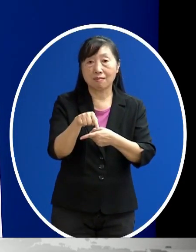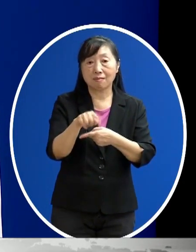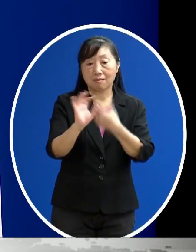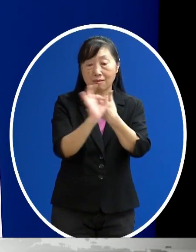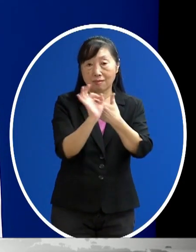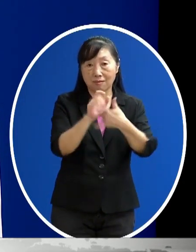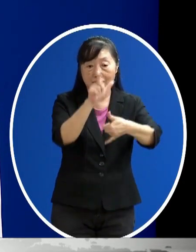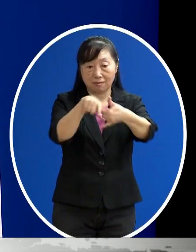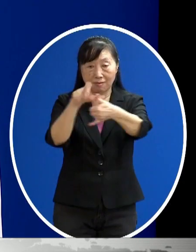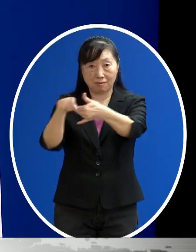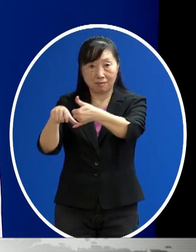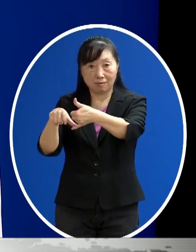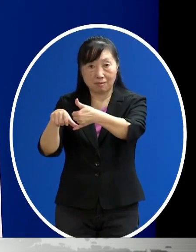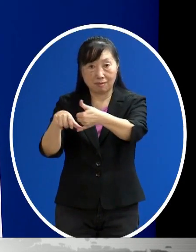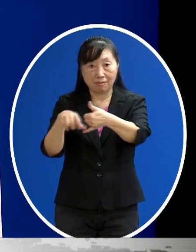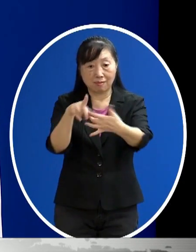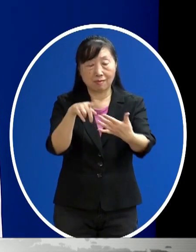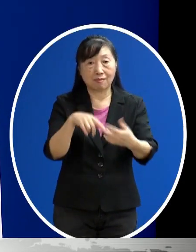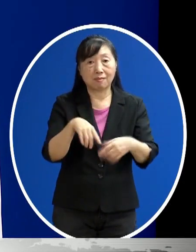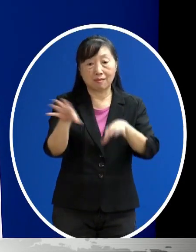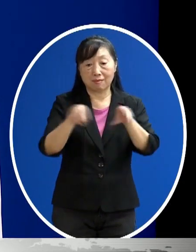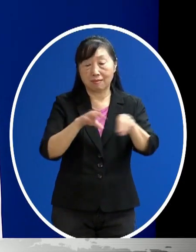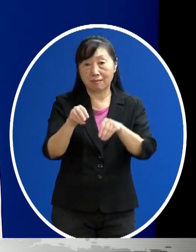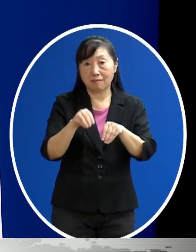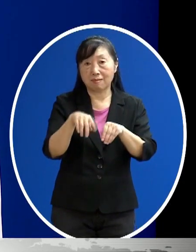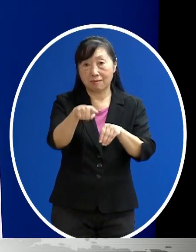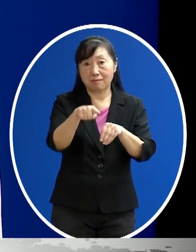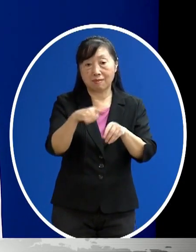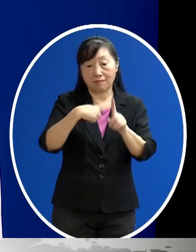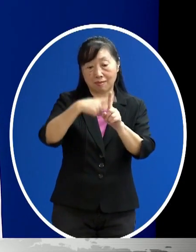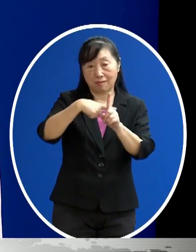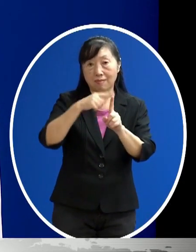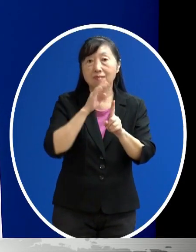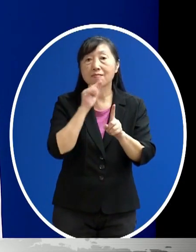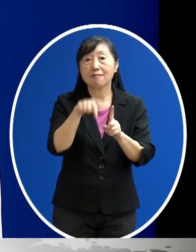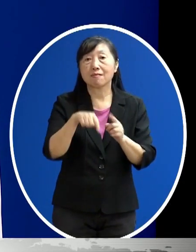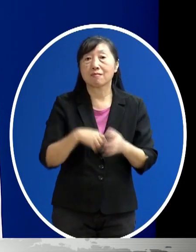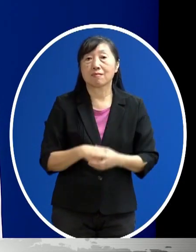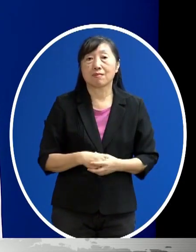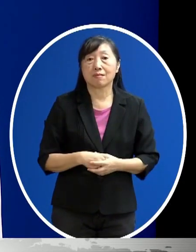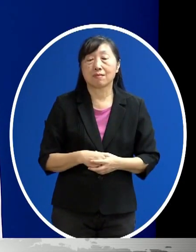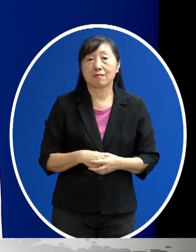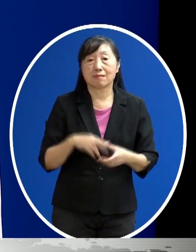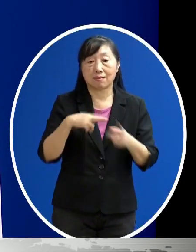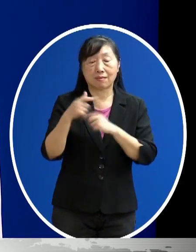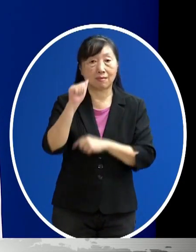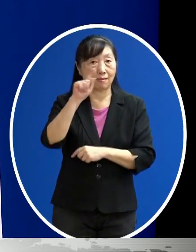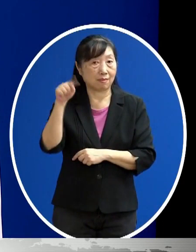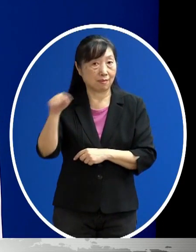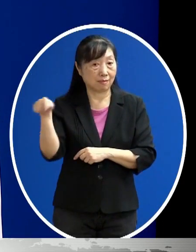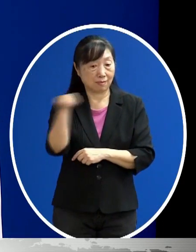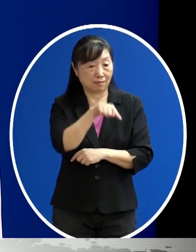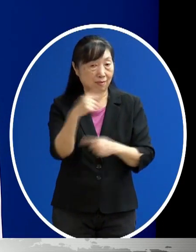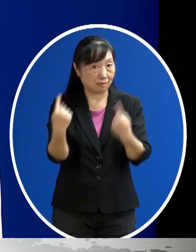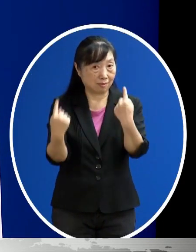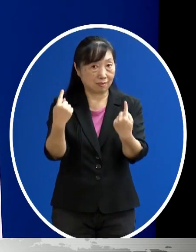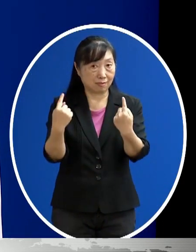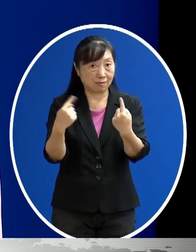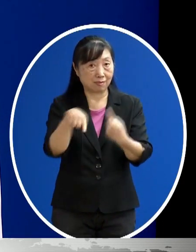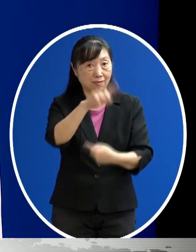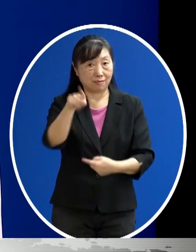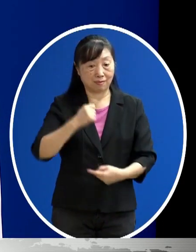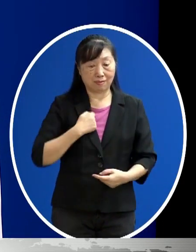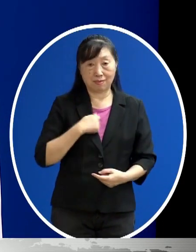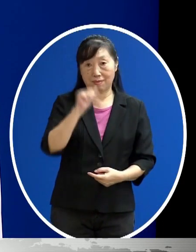required 0.67. Second, the zero response rate of Medigen vaccine recipients was 95.9%,